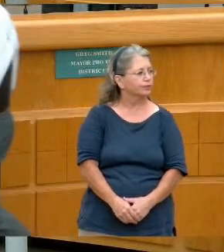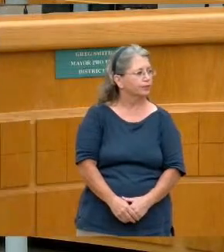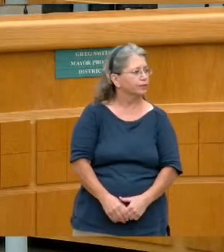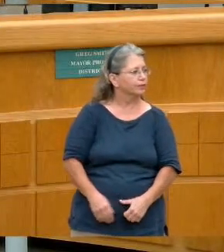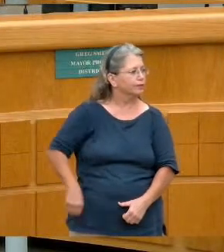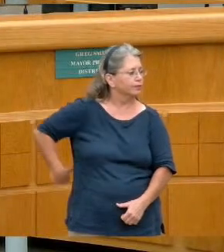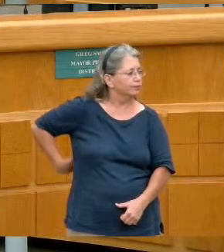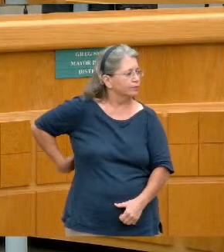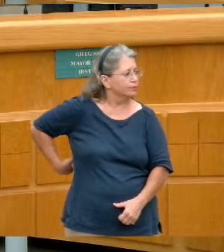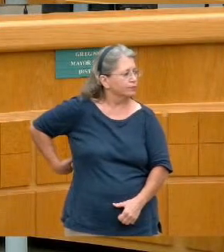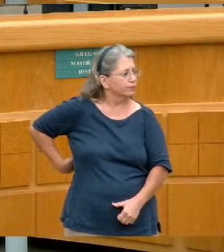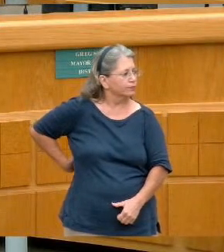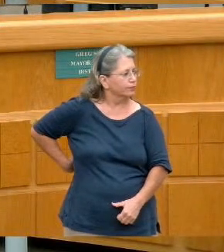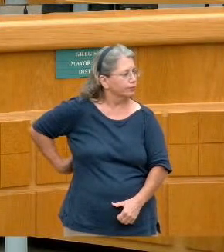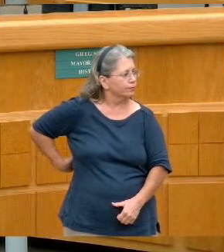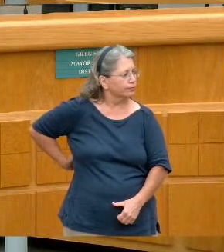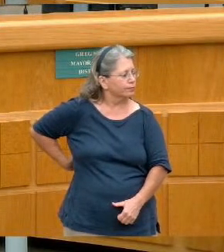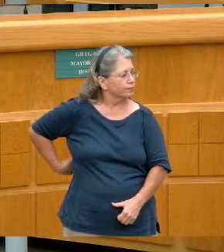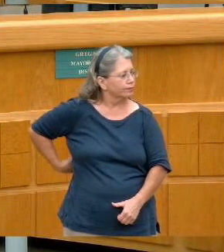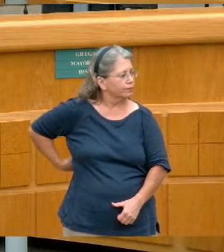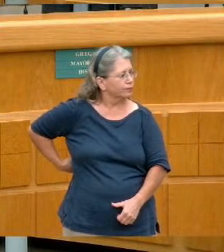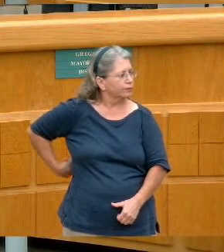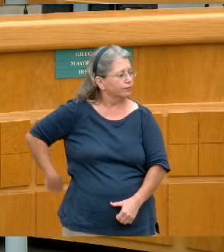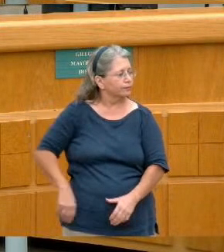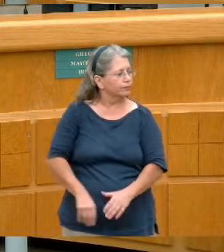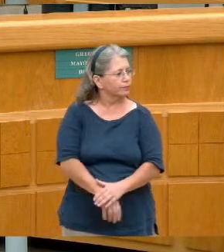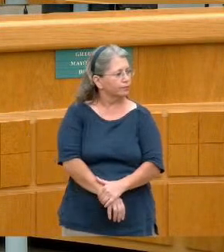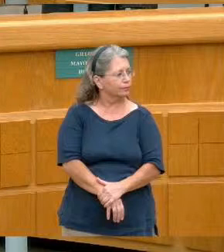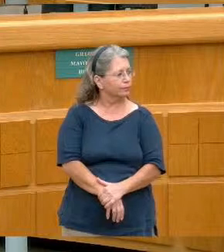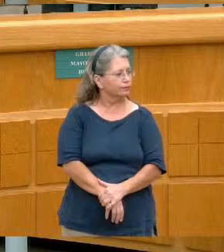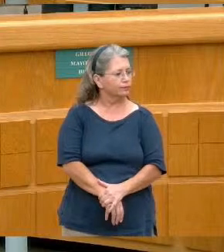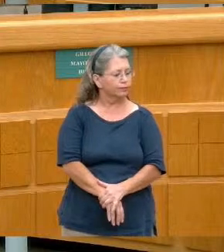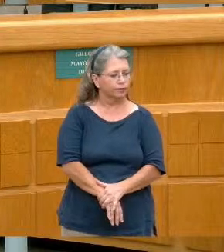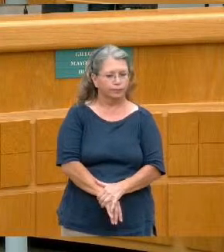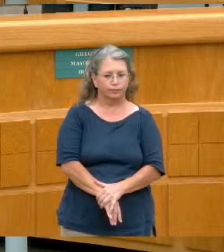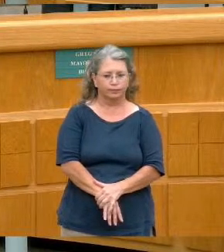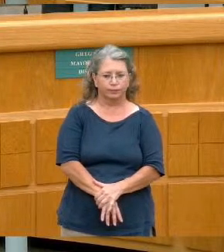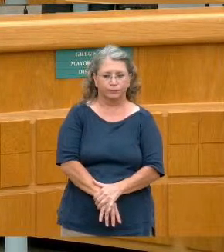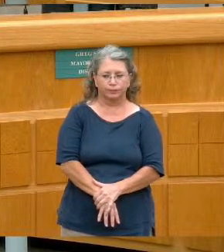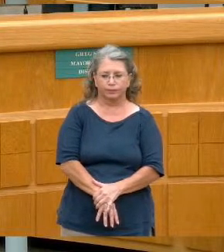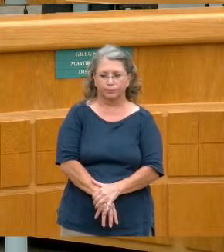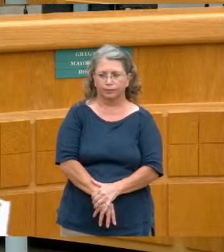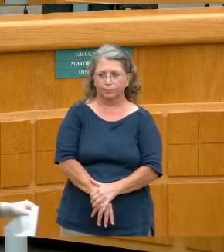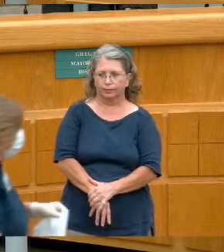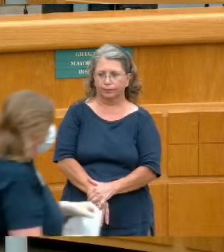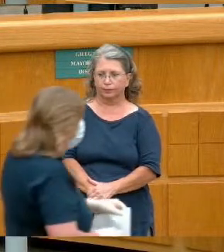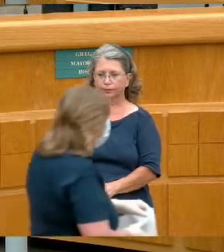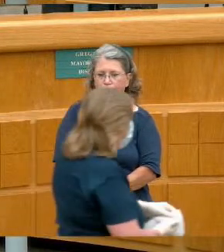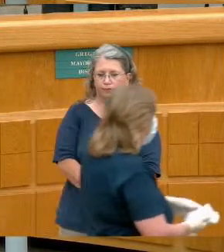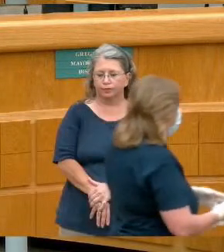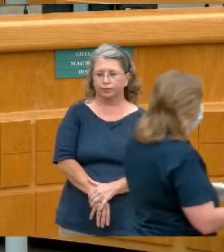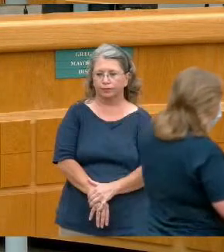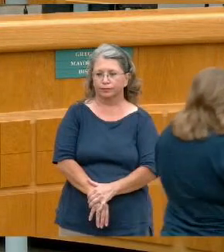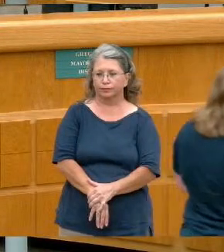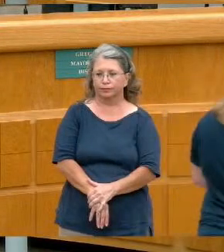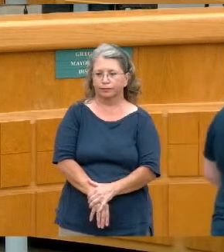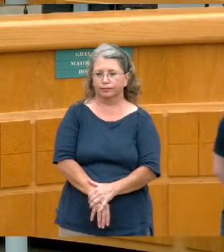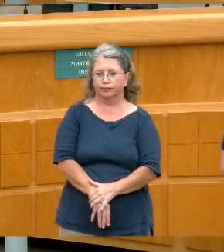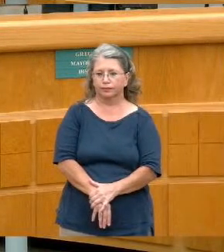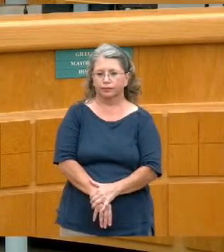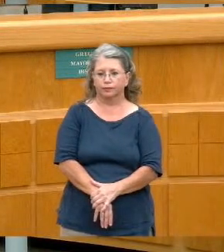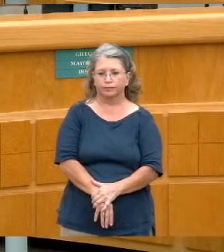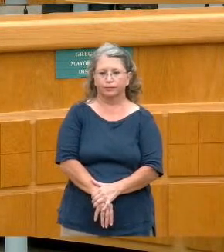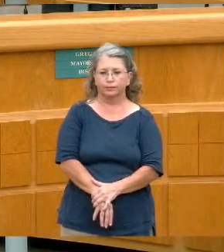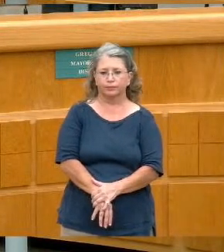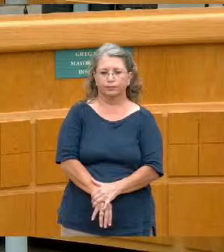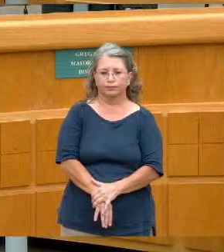cuanto a las cifras por los más recientes casos positivos. El día de ayer tuvimos una cifra significativa de 65 casos. Hasta este mediodía el número de casos